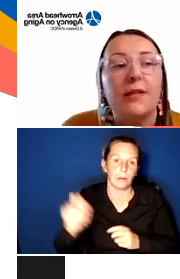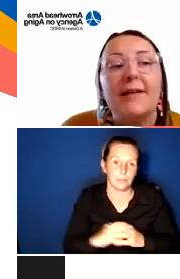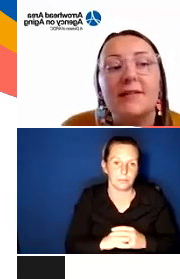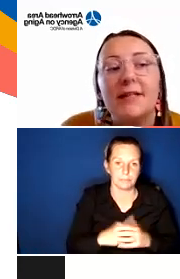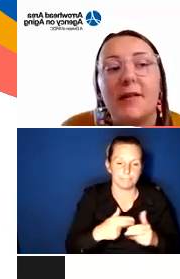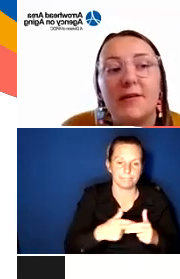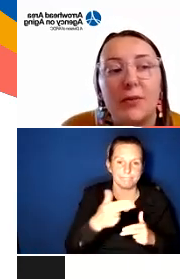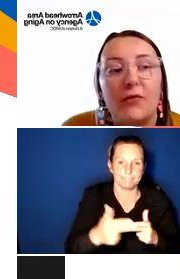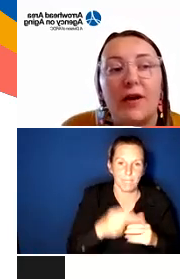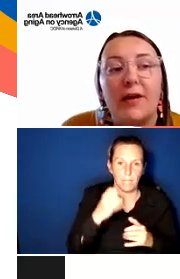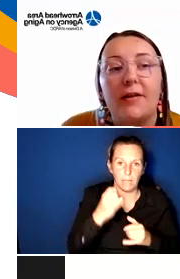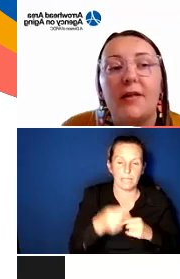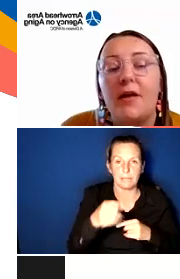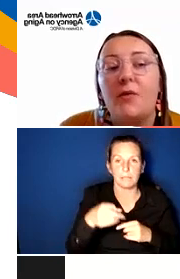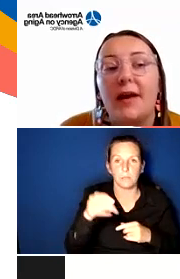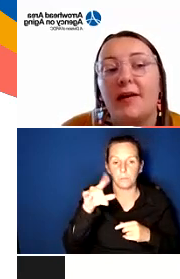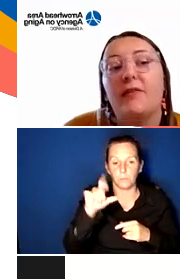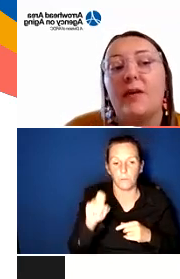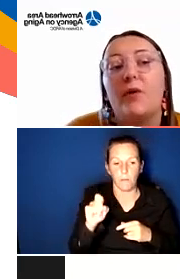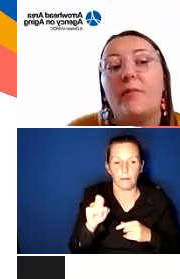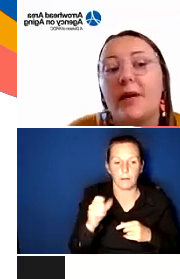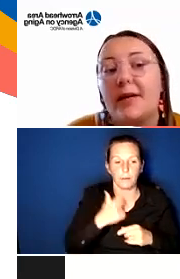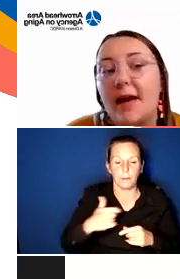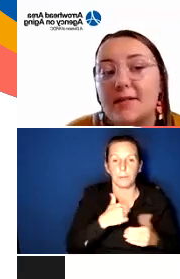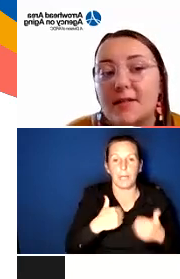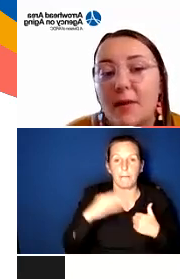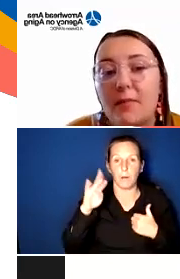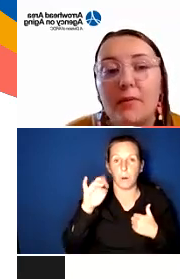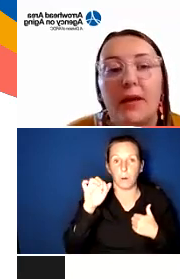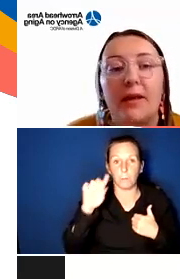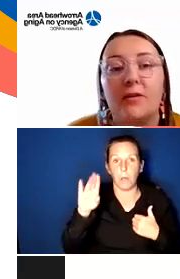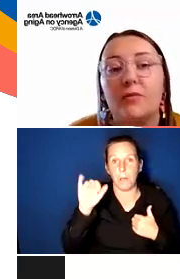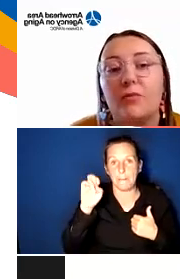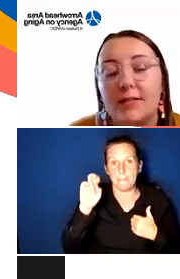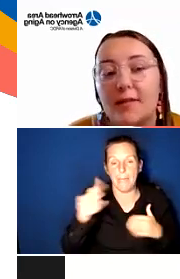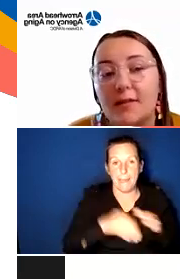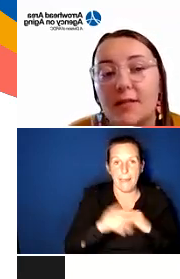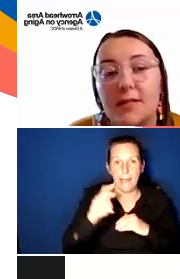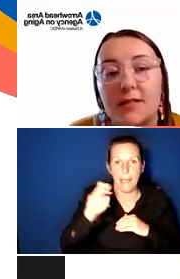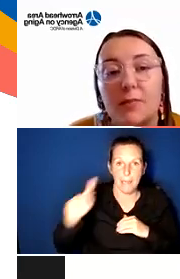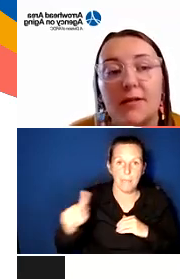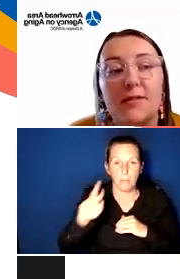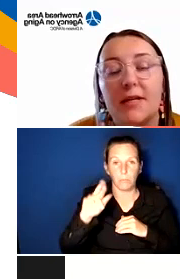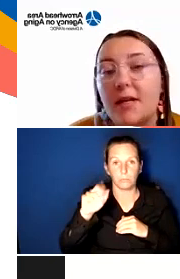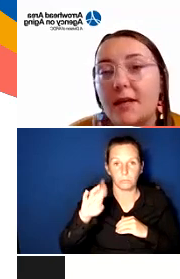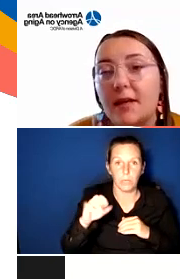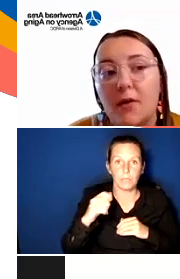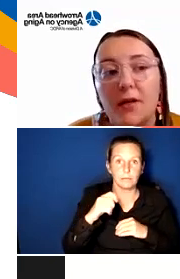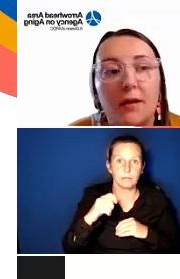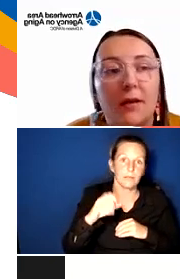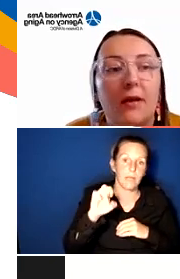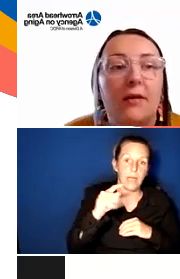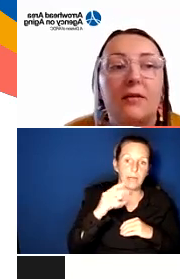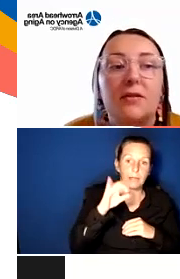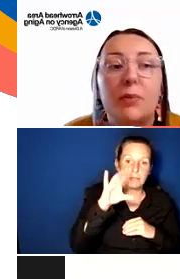So lastly, on this profile, we have a broadband access map and race ethnicity 60+ in Aiken